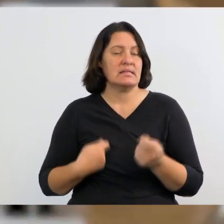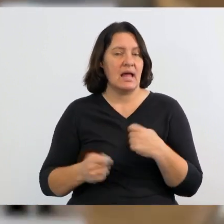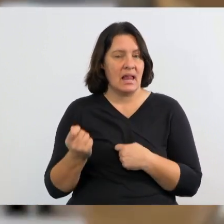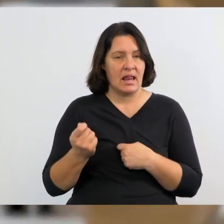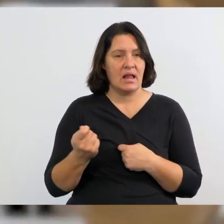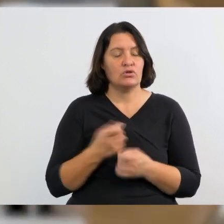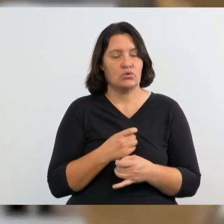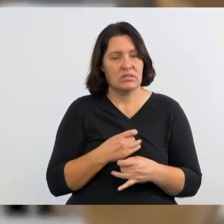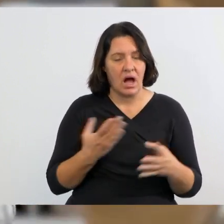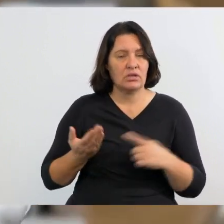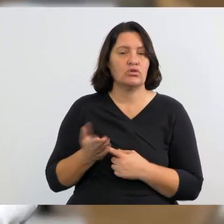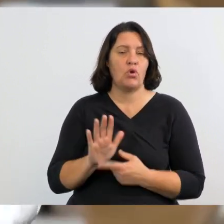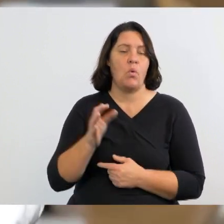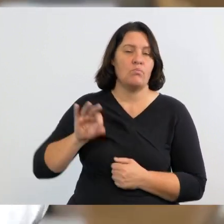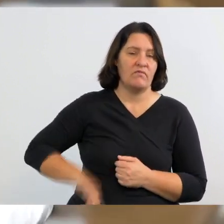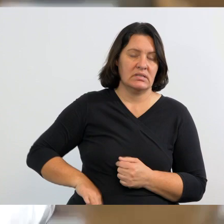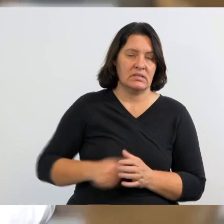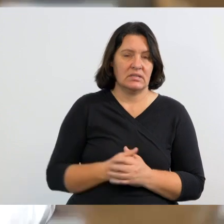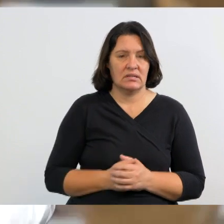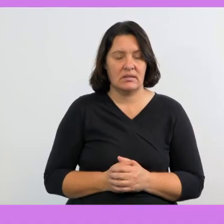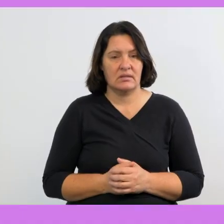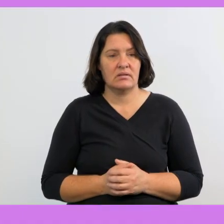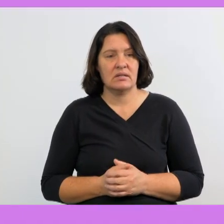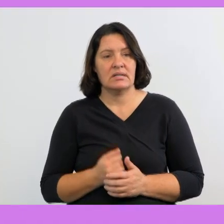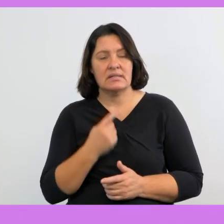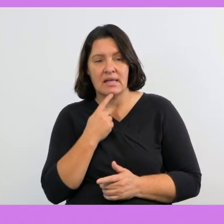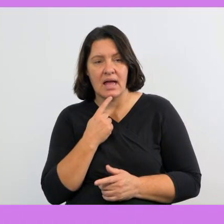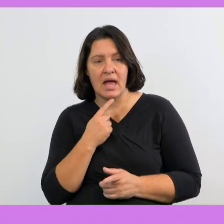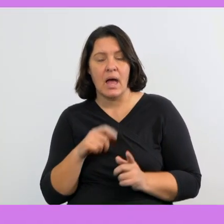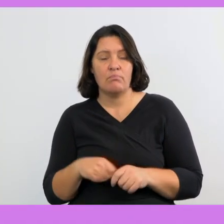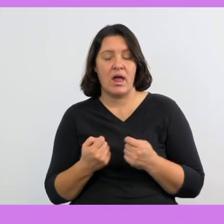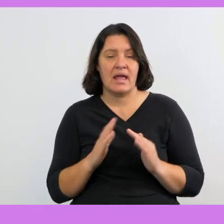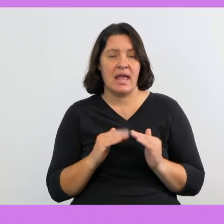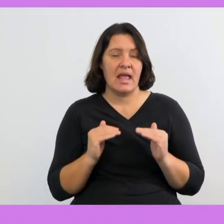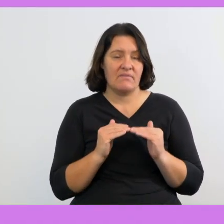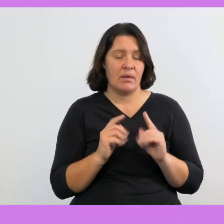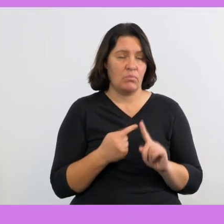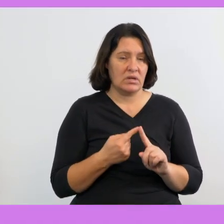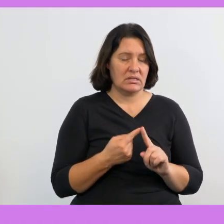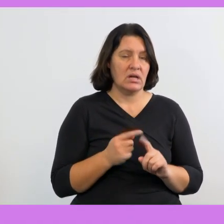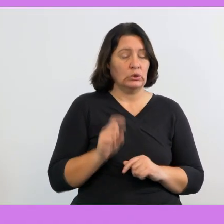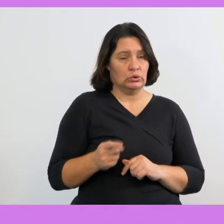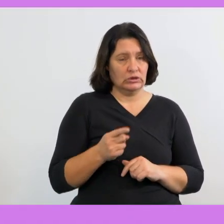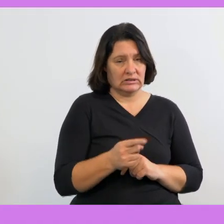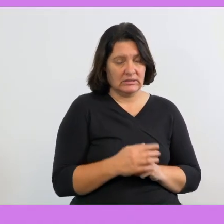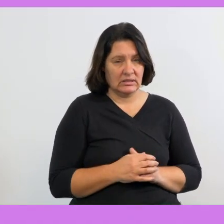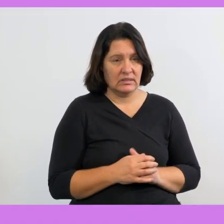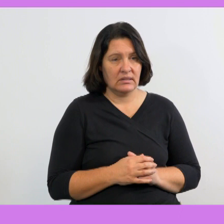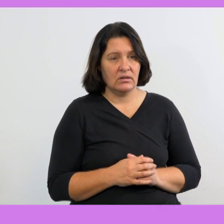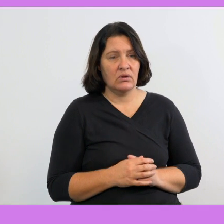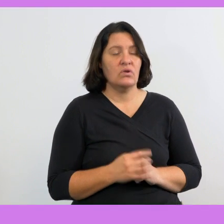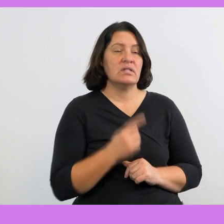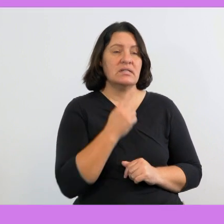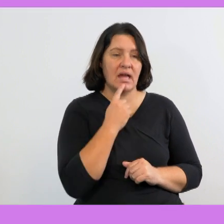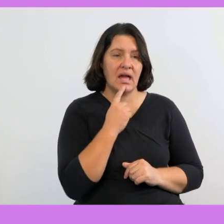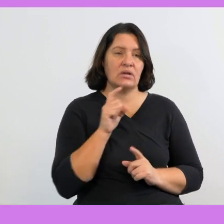bags must Bonola sell to start showing a profit? Remember, we are saying that the break-even point should be here,